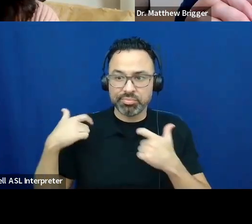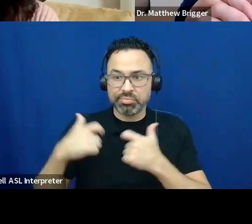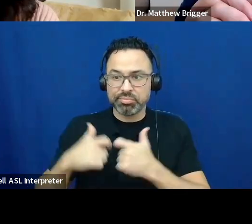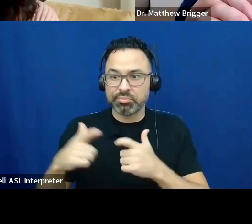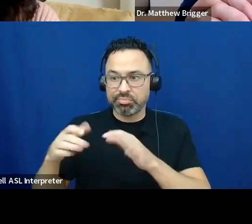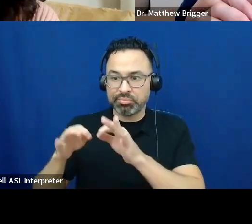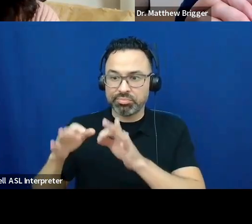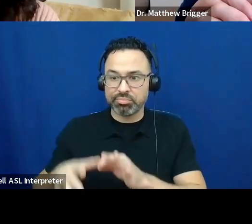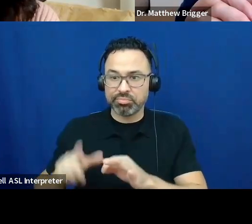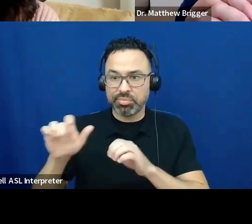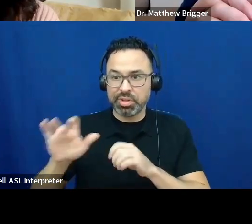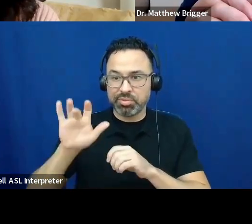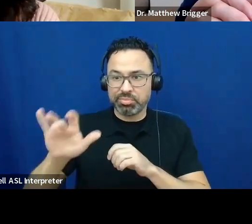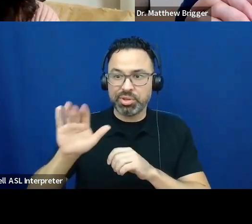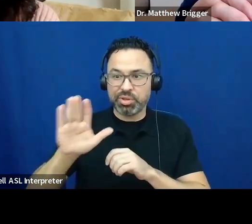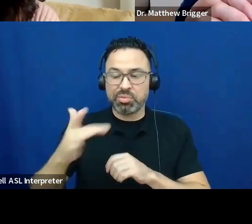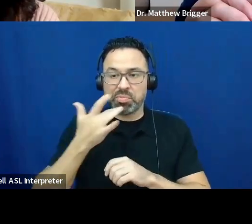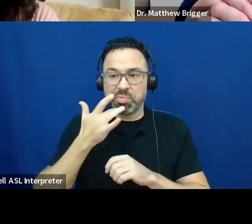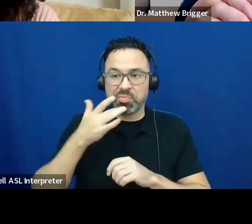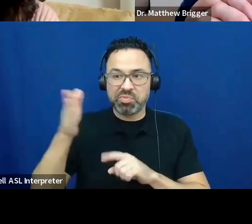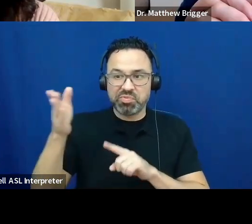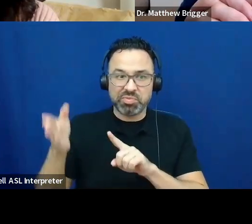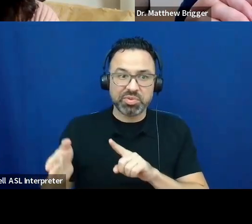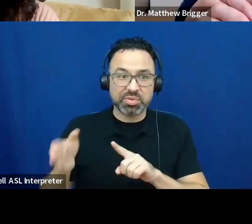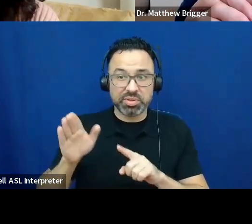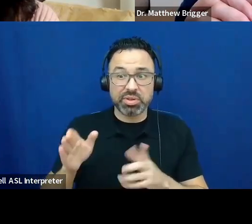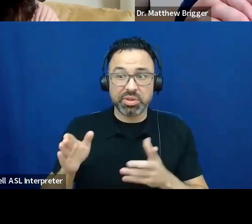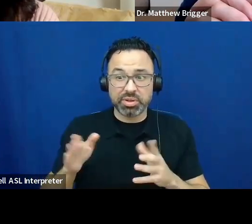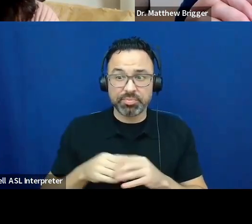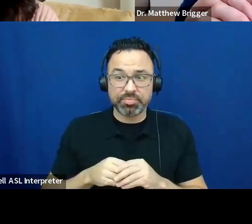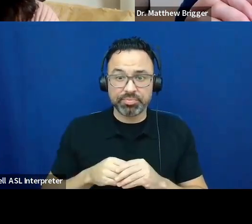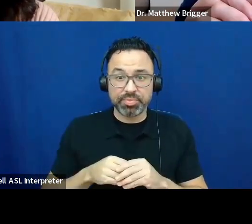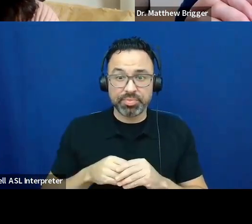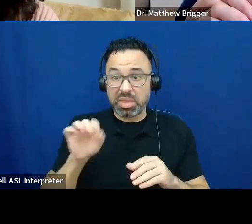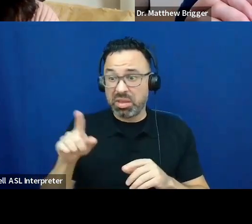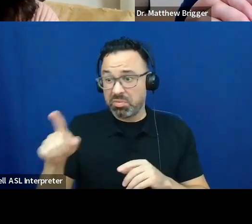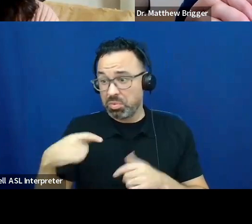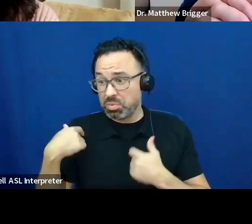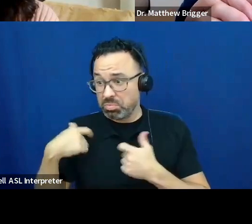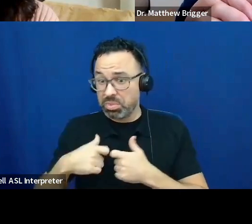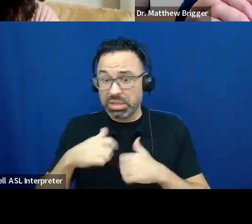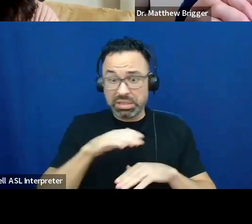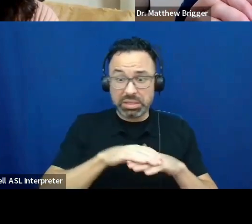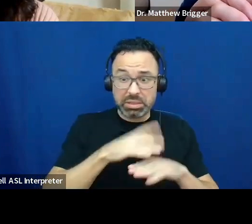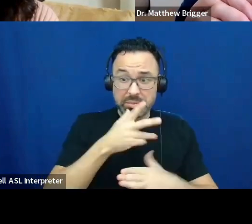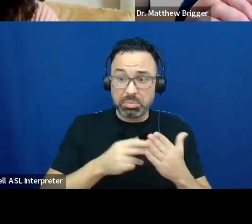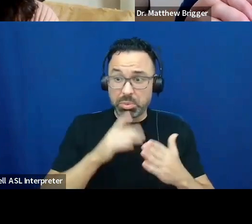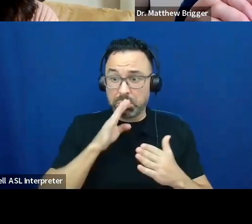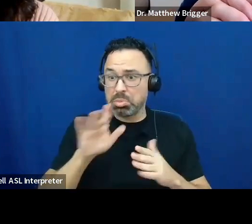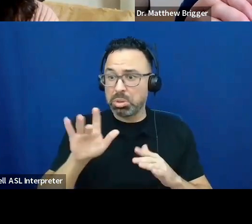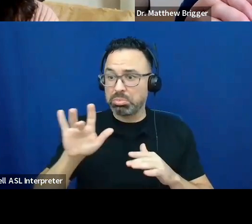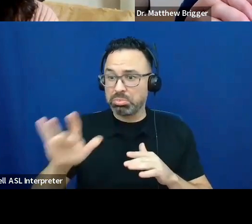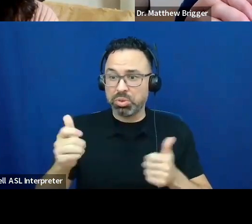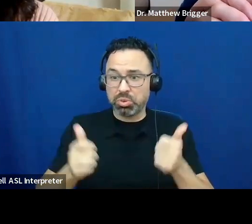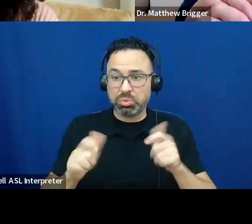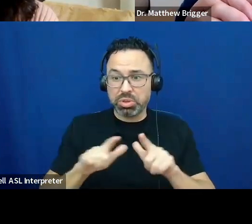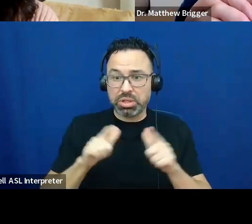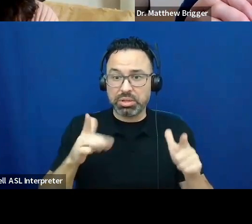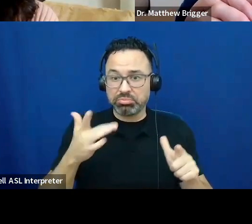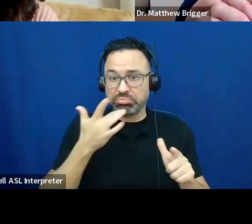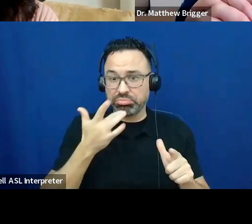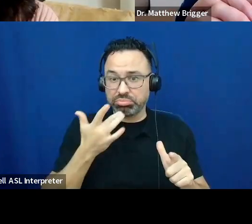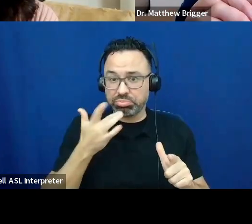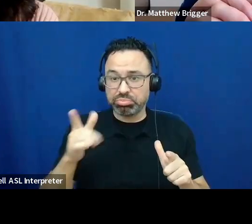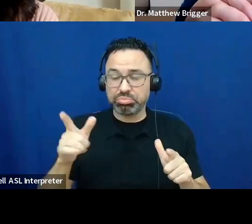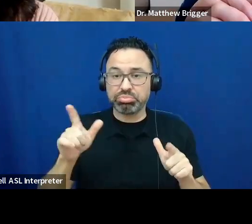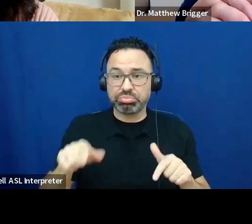please select your channel of preference as well. To access interpretation, if on a computer, select the small